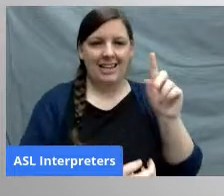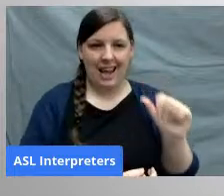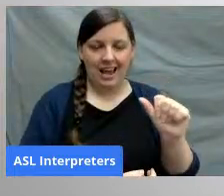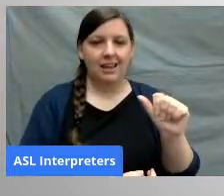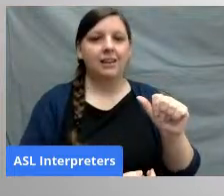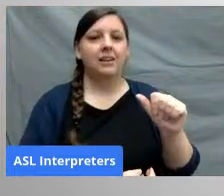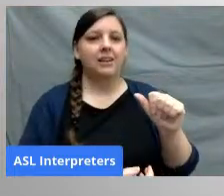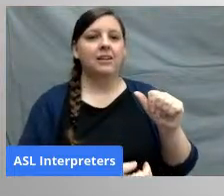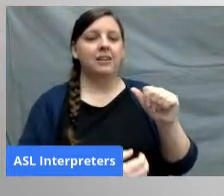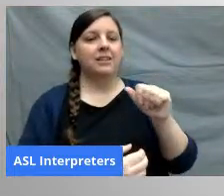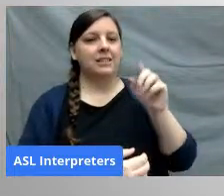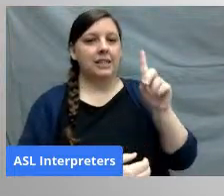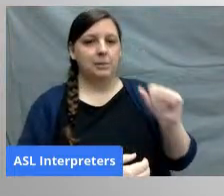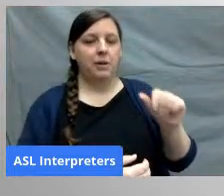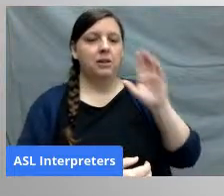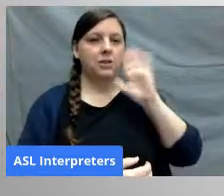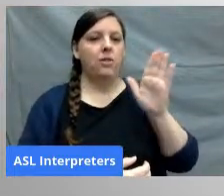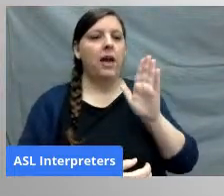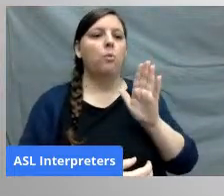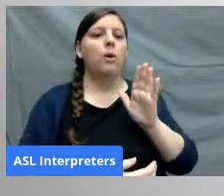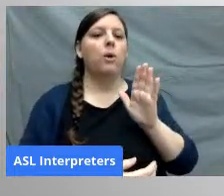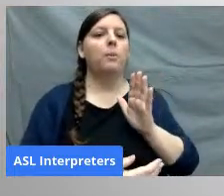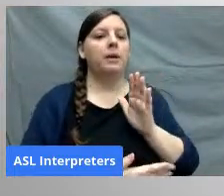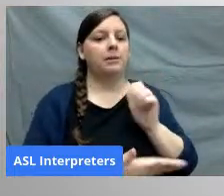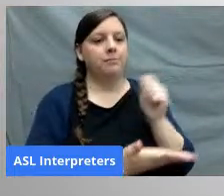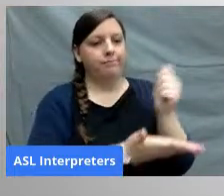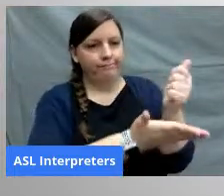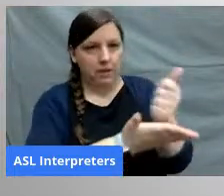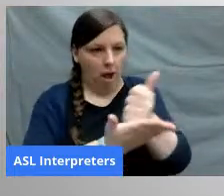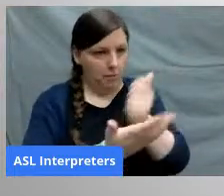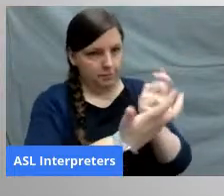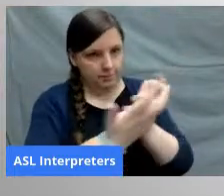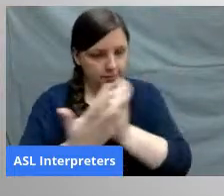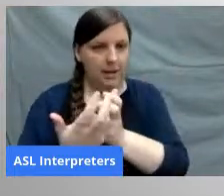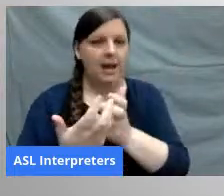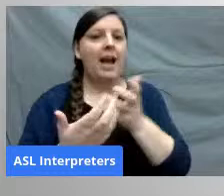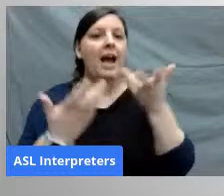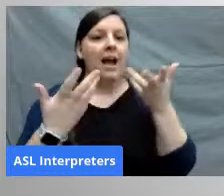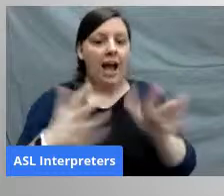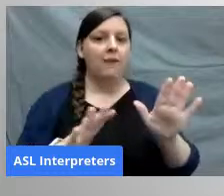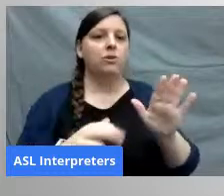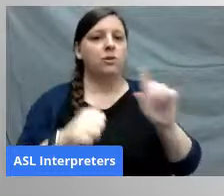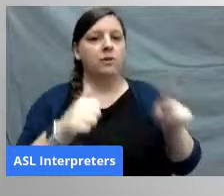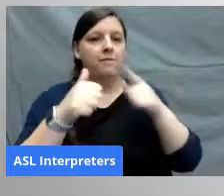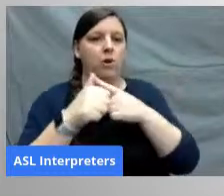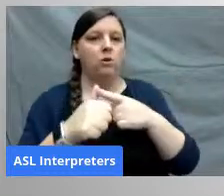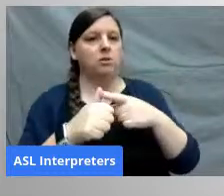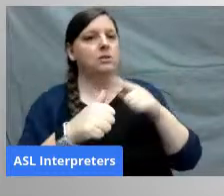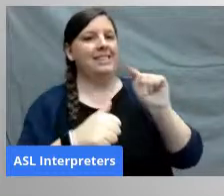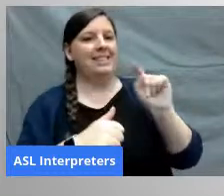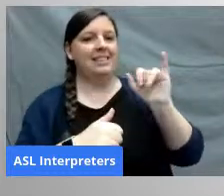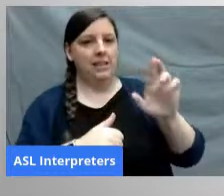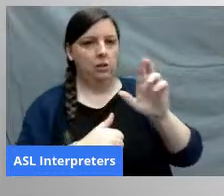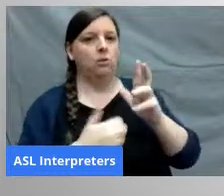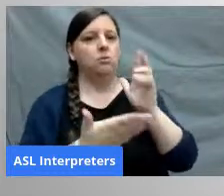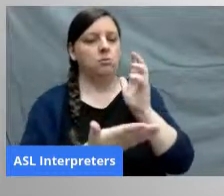after the first tier or have already been accommodated. Thank you, Attorney Pruitt.